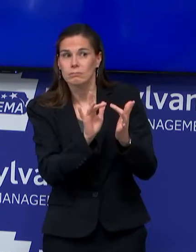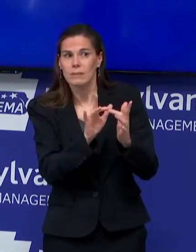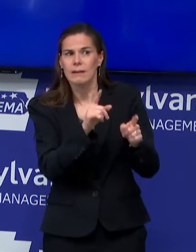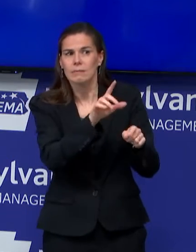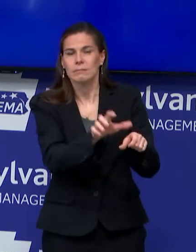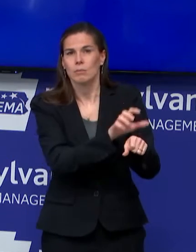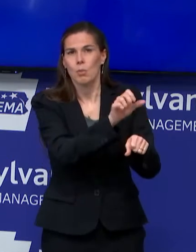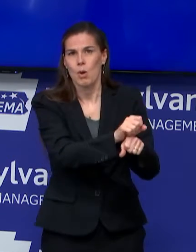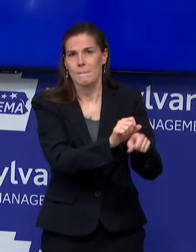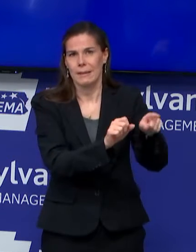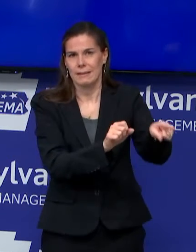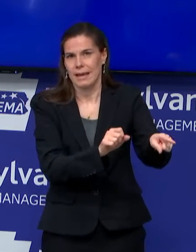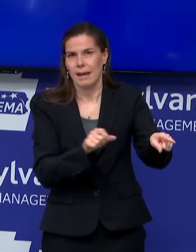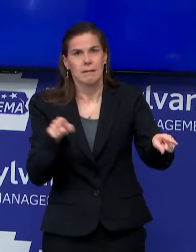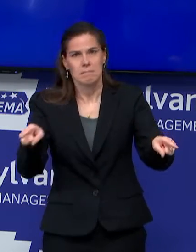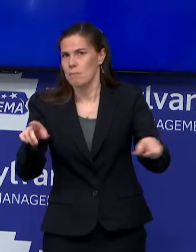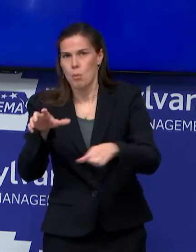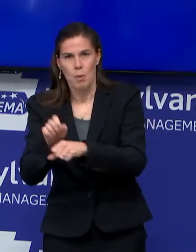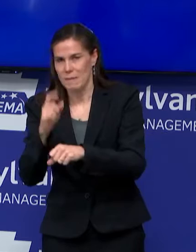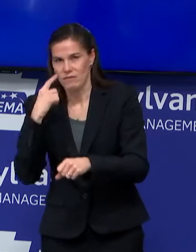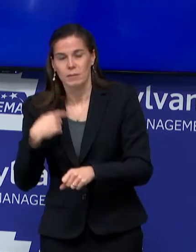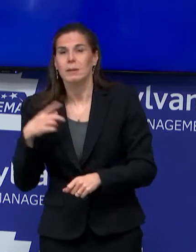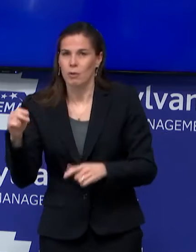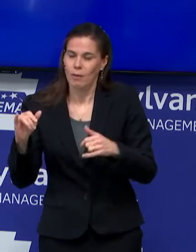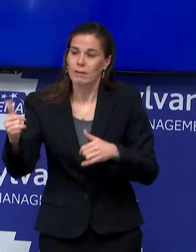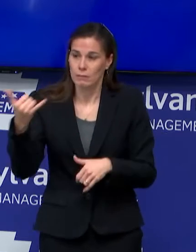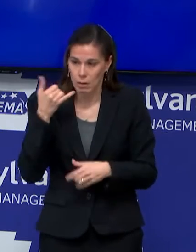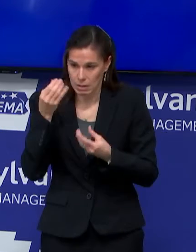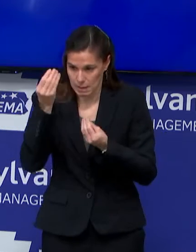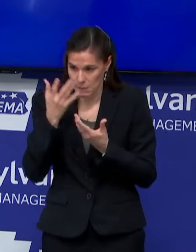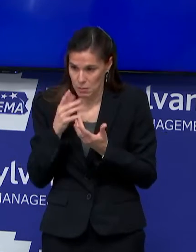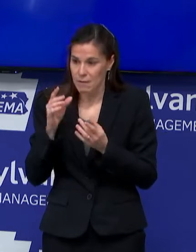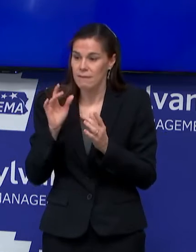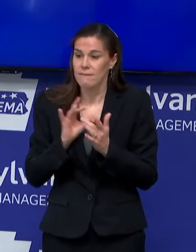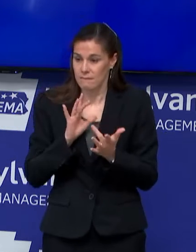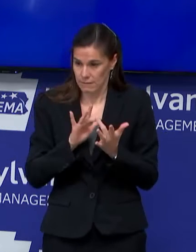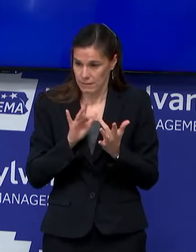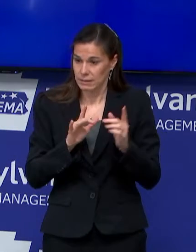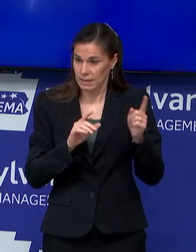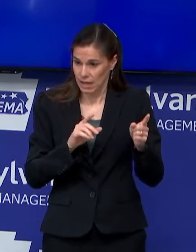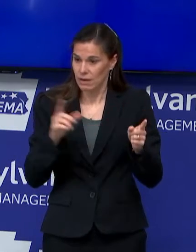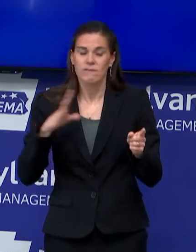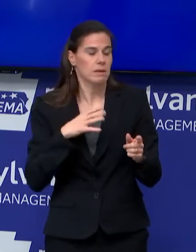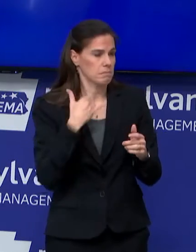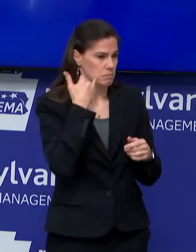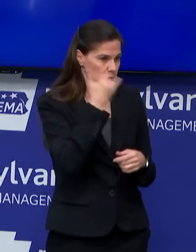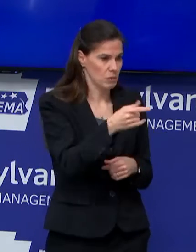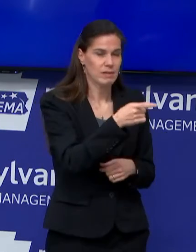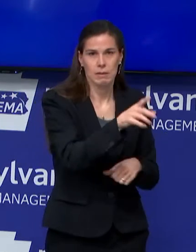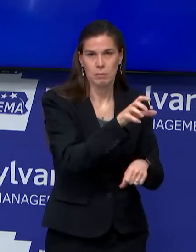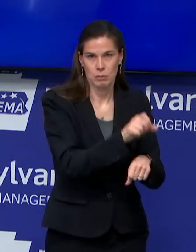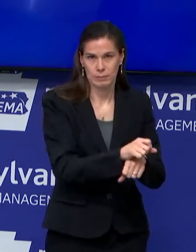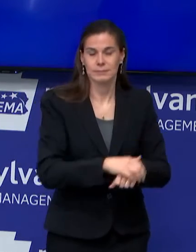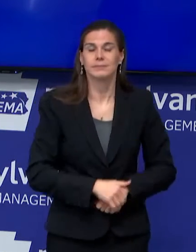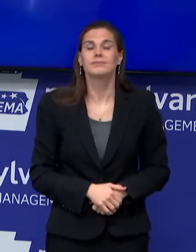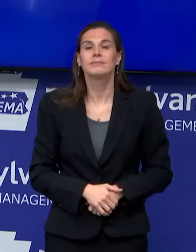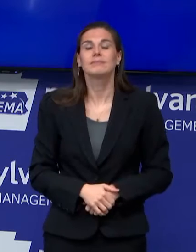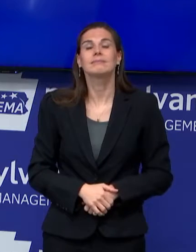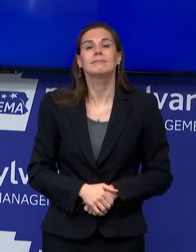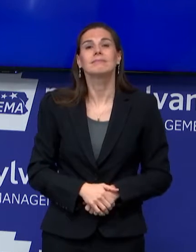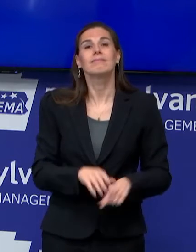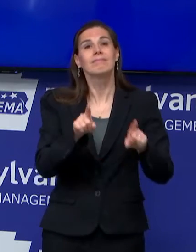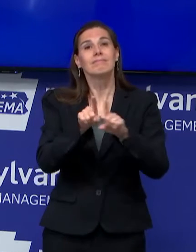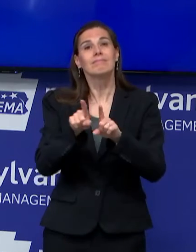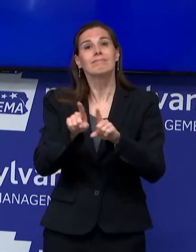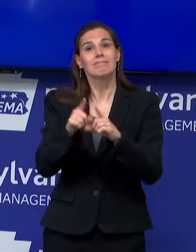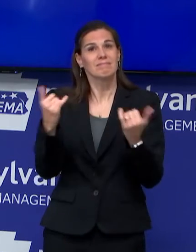And there is one more update I want to share with you this morning. We are updating the COVID vaccine dashboard. When the update goes live this